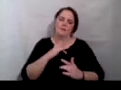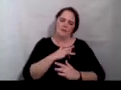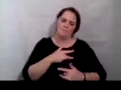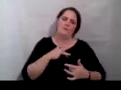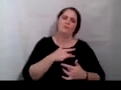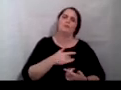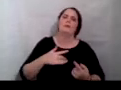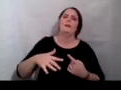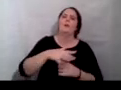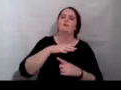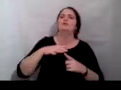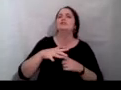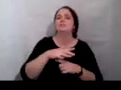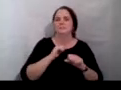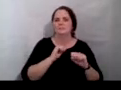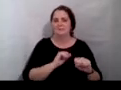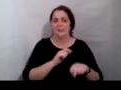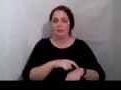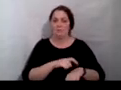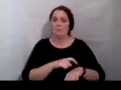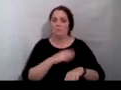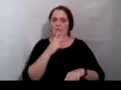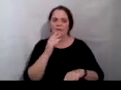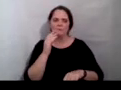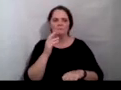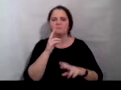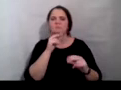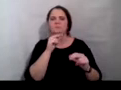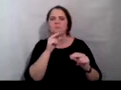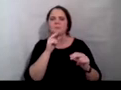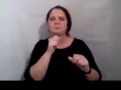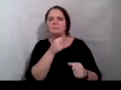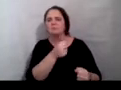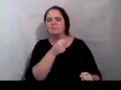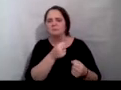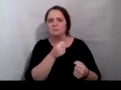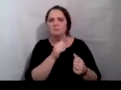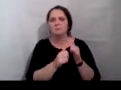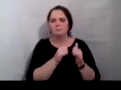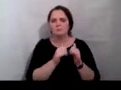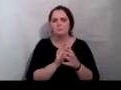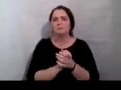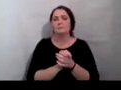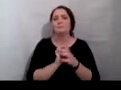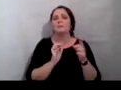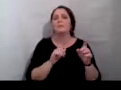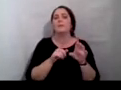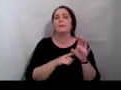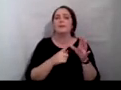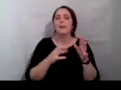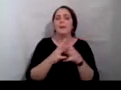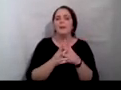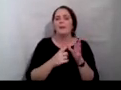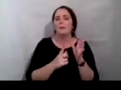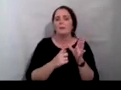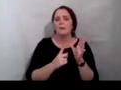emotional ecology in her interview. So Nadi Simpson is